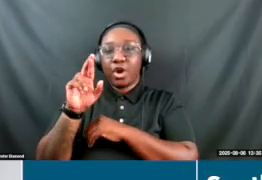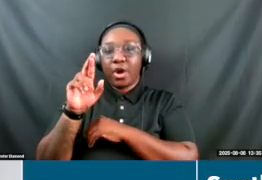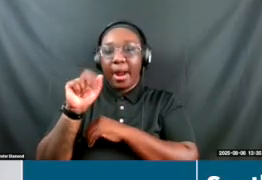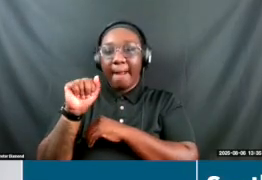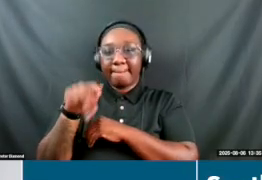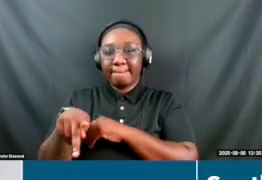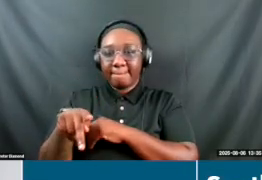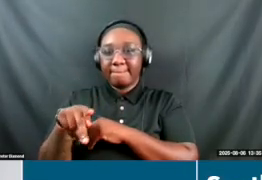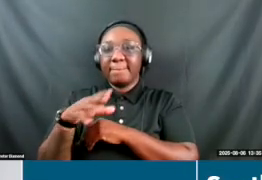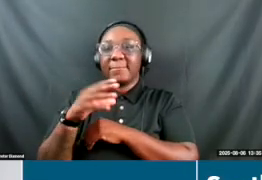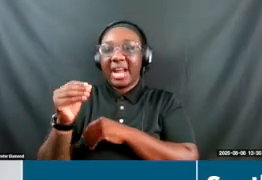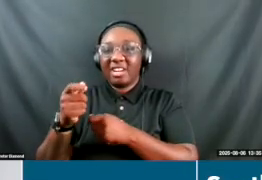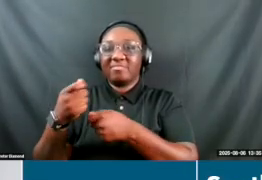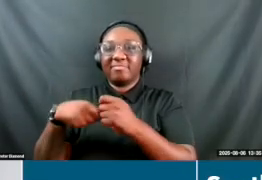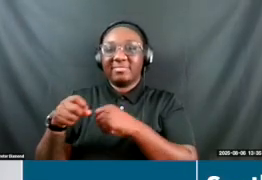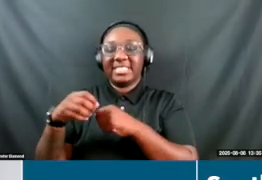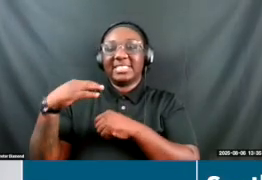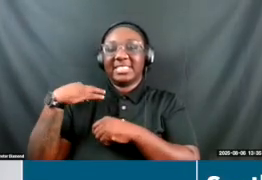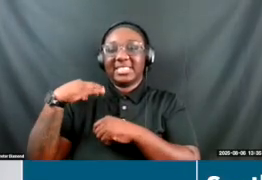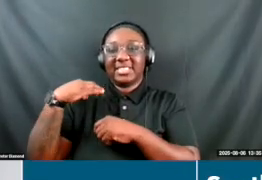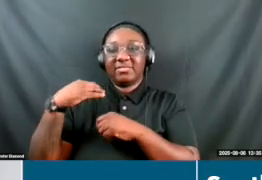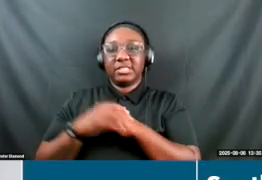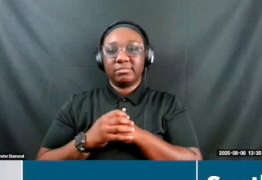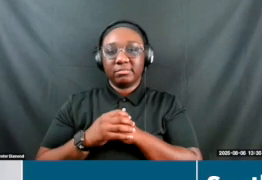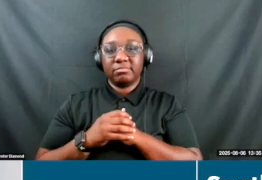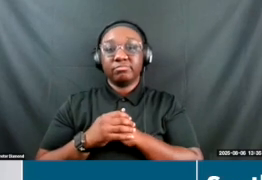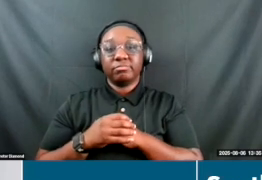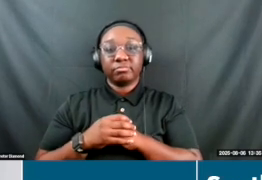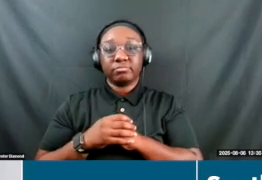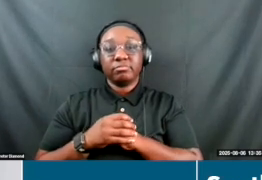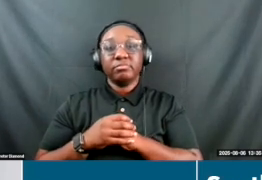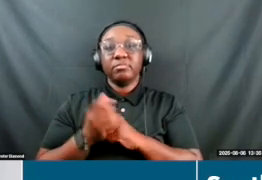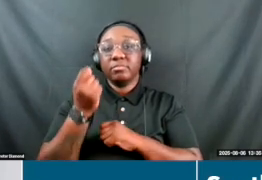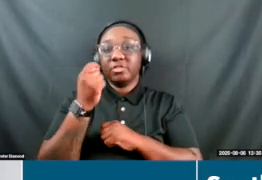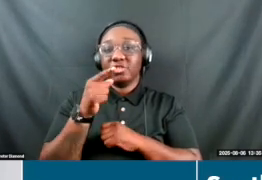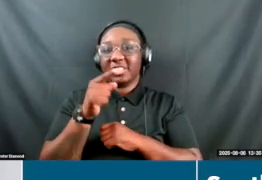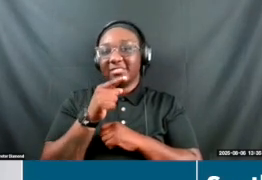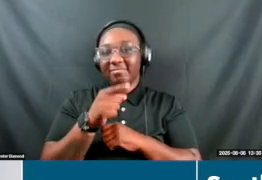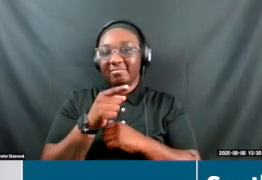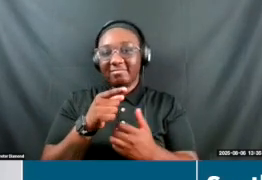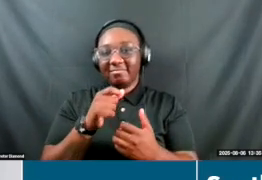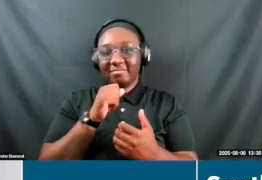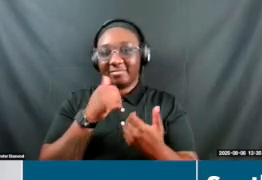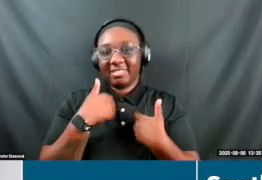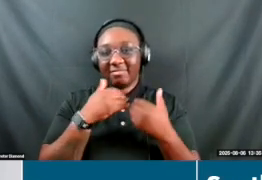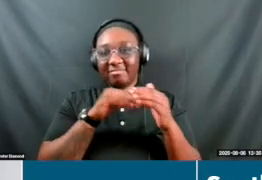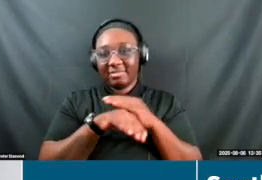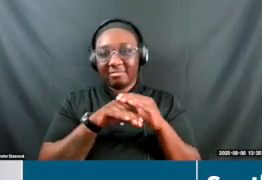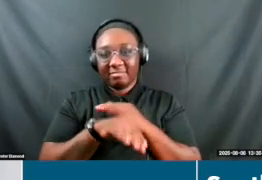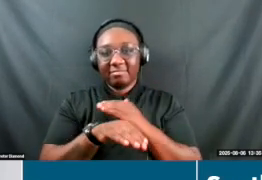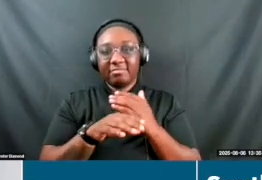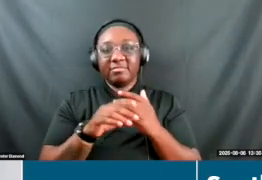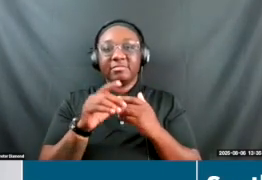to concentrate incentives in areas that have not had access to either Clean Cars for All or financing